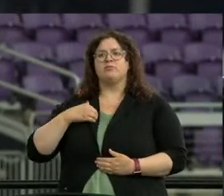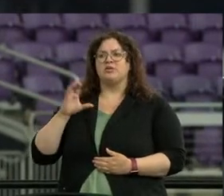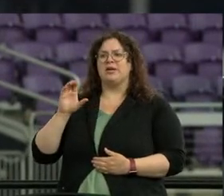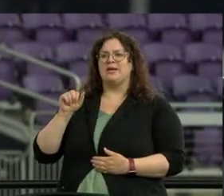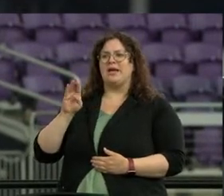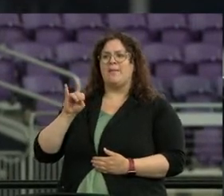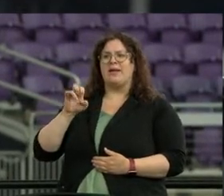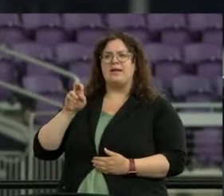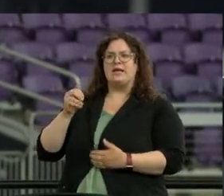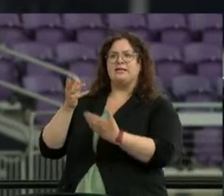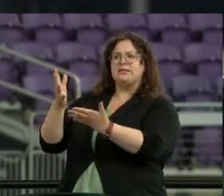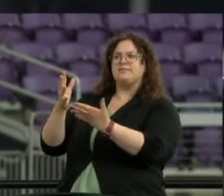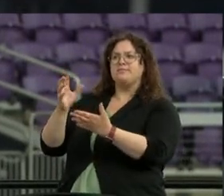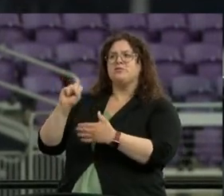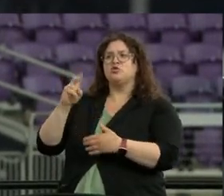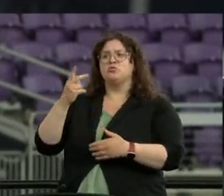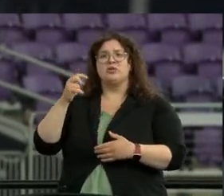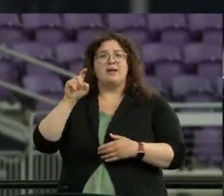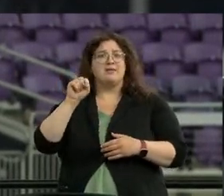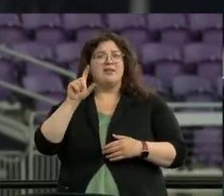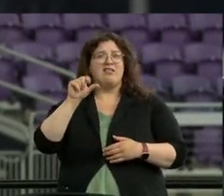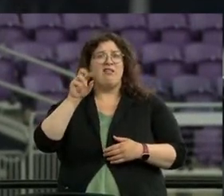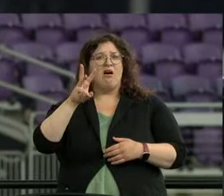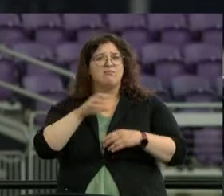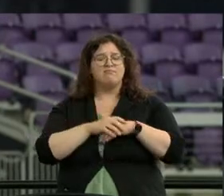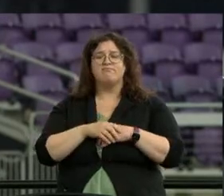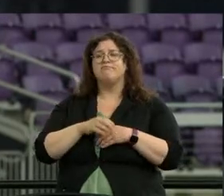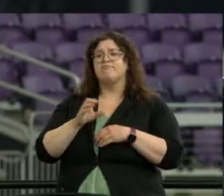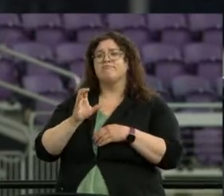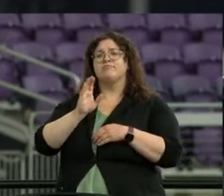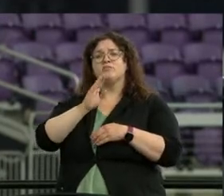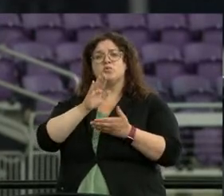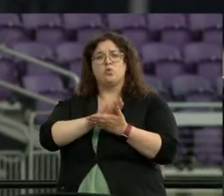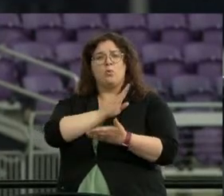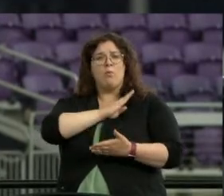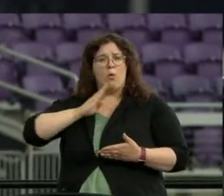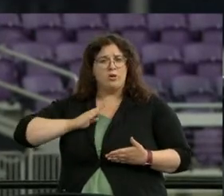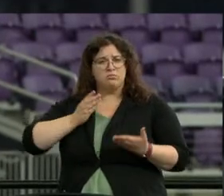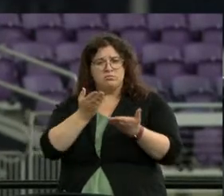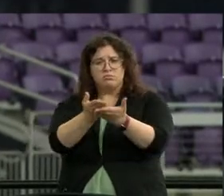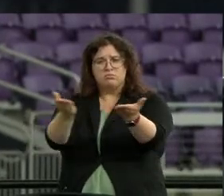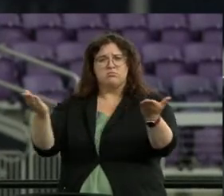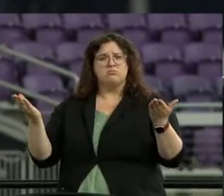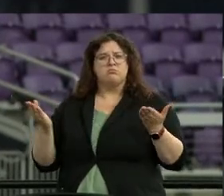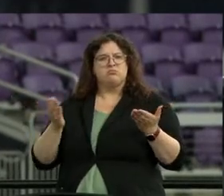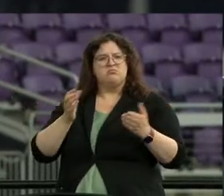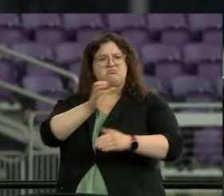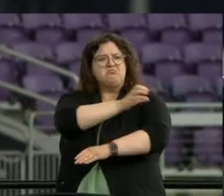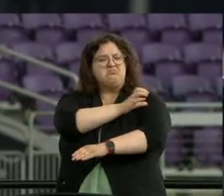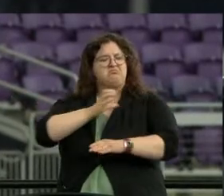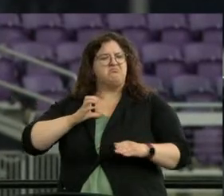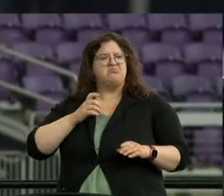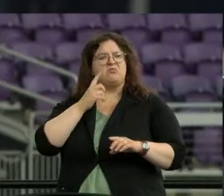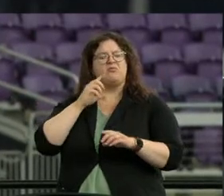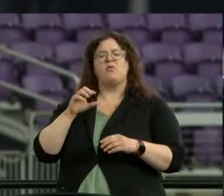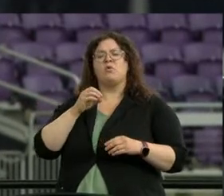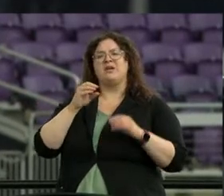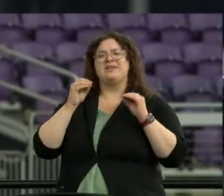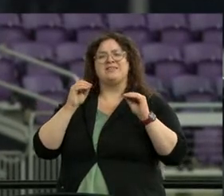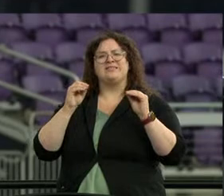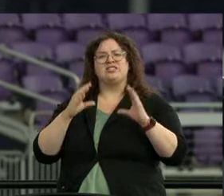Cabinet, Superintendent Law, members of the School Board, on behalf of the teaching staff at Minnetonka High